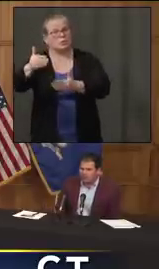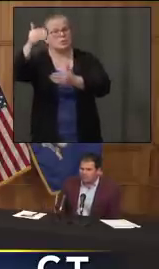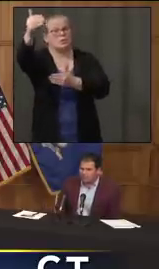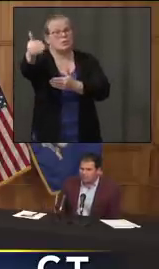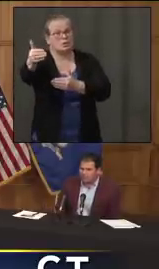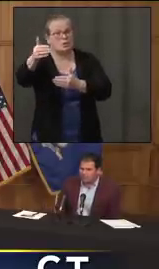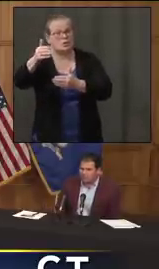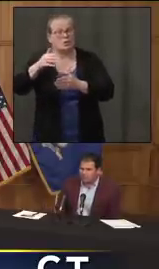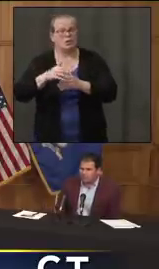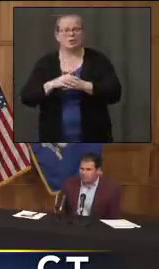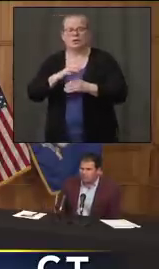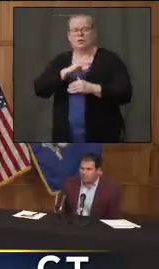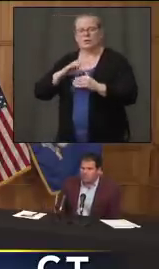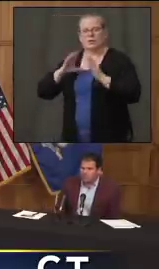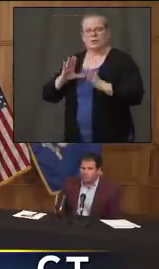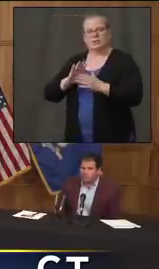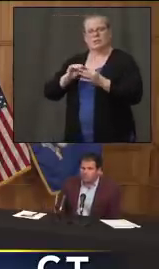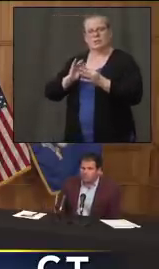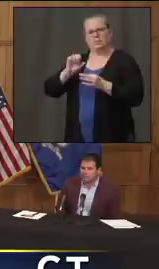economy?